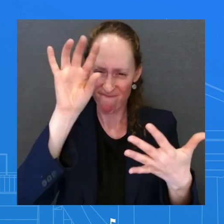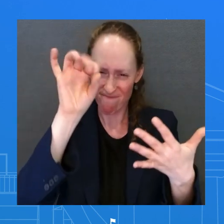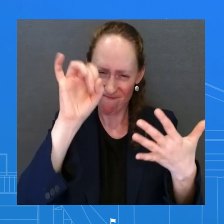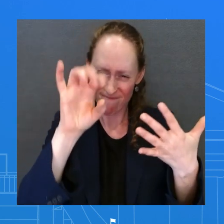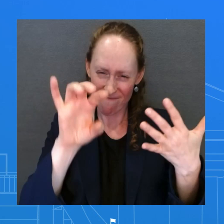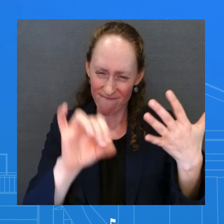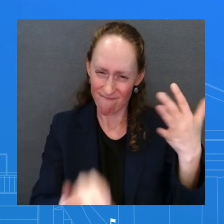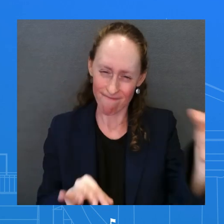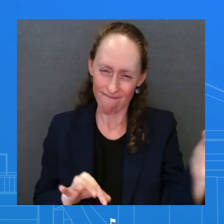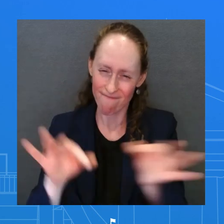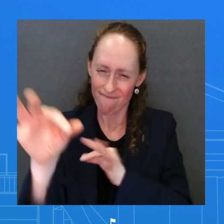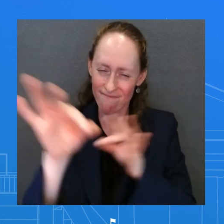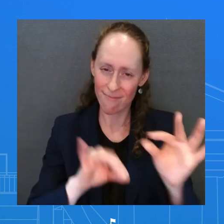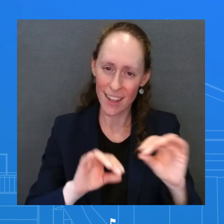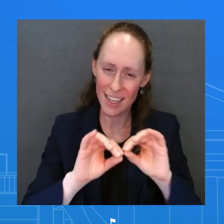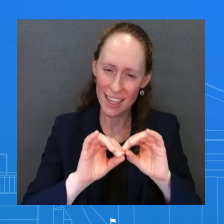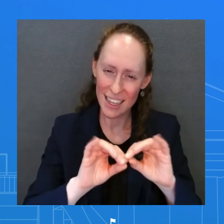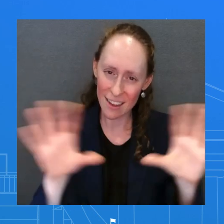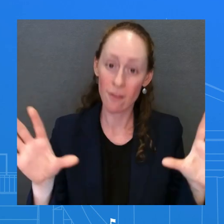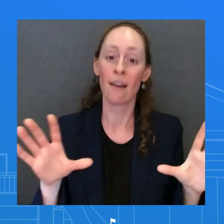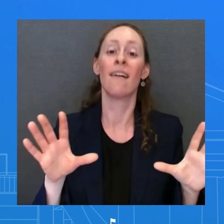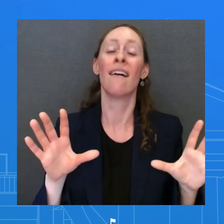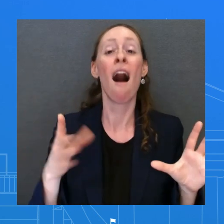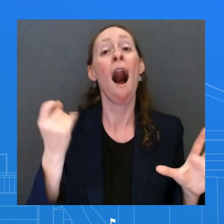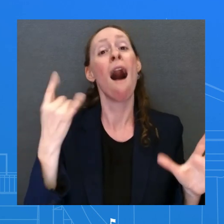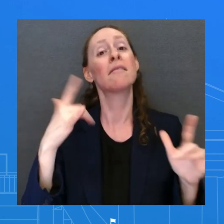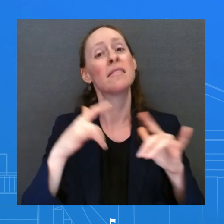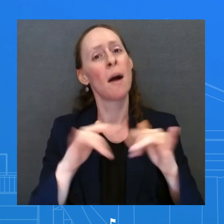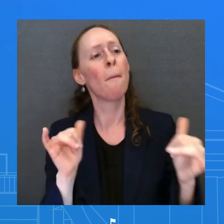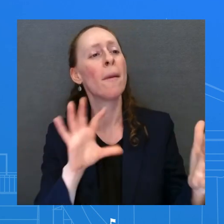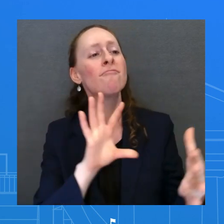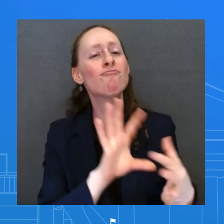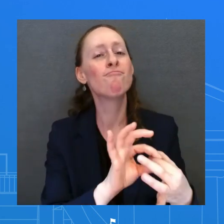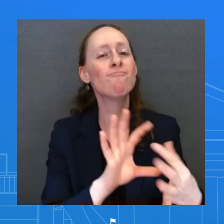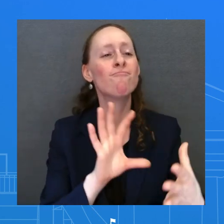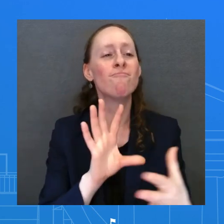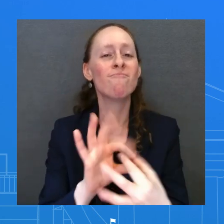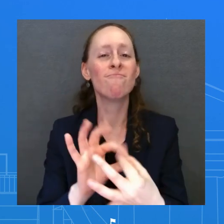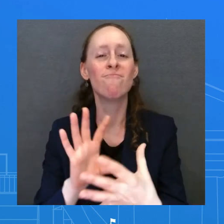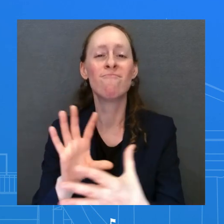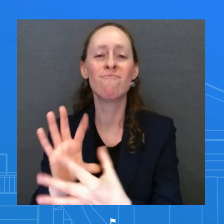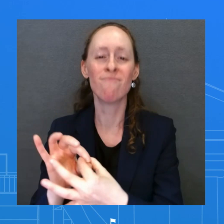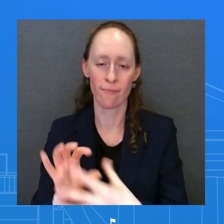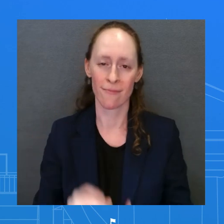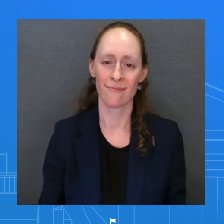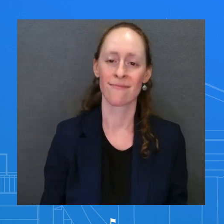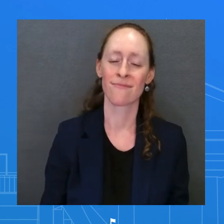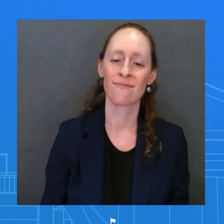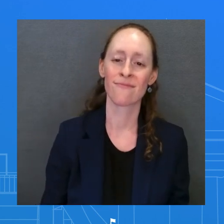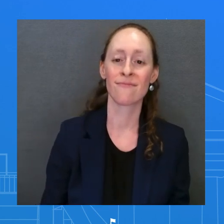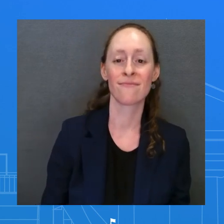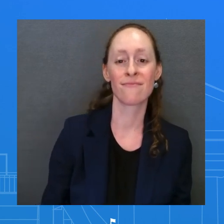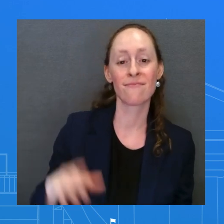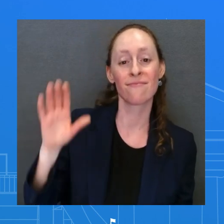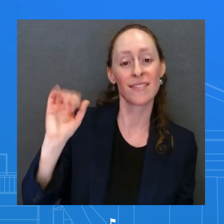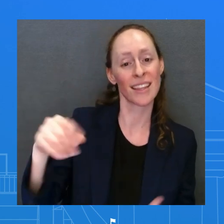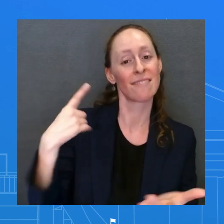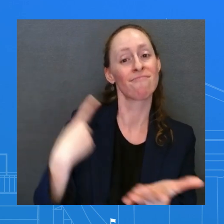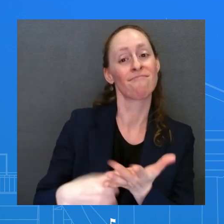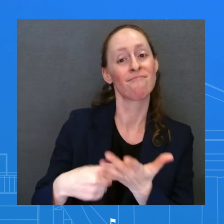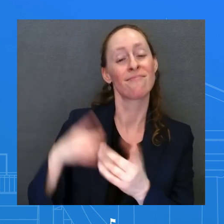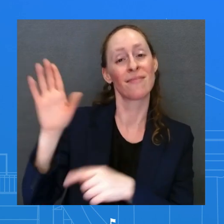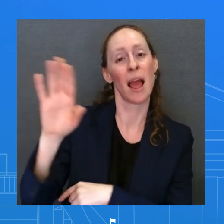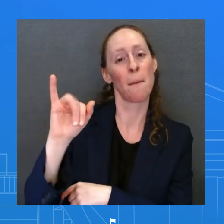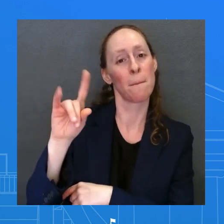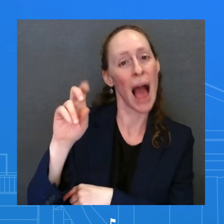be in Illinois, he'll talk about Biden economics more broadly. He'll talk about the next kind of how he sees the future and dealing with the economy. And I